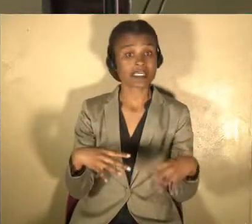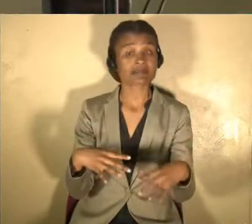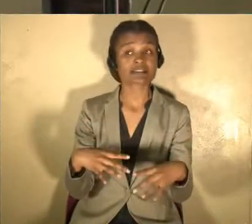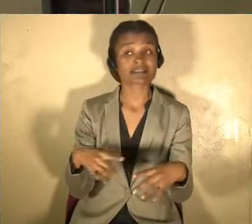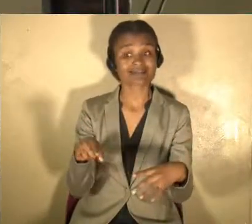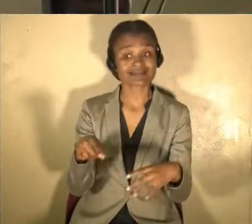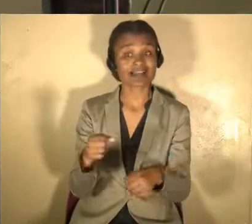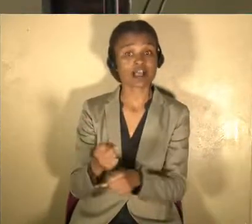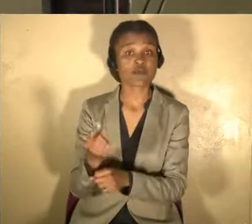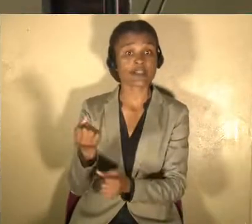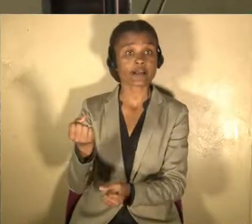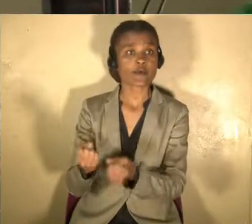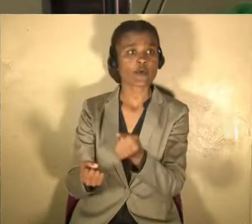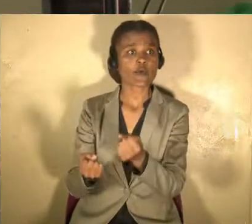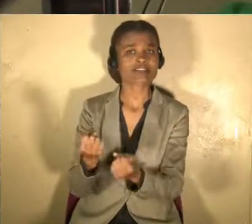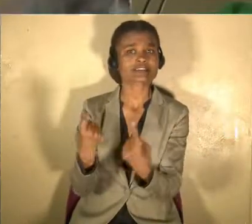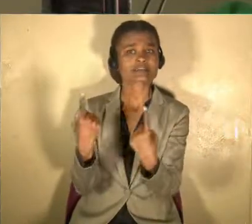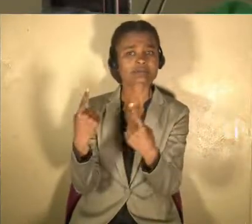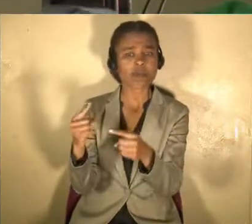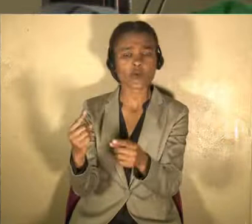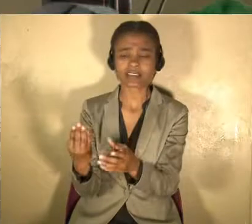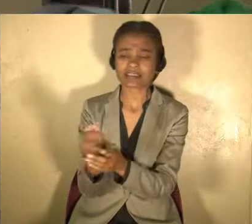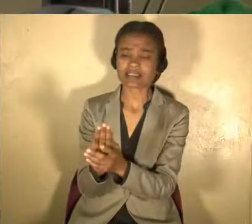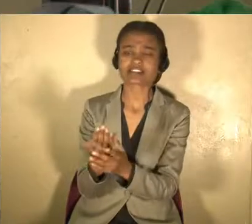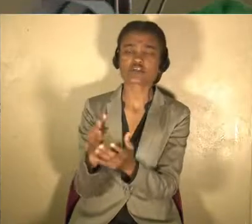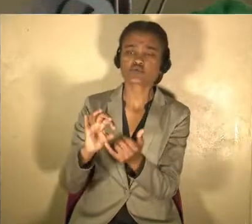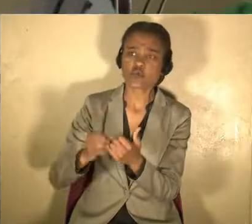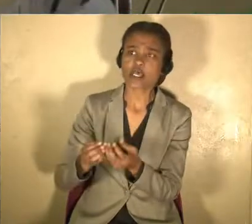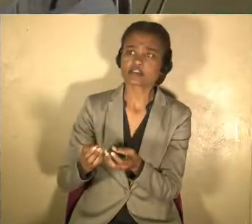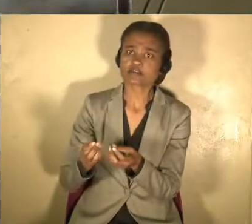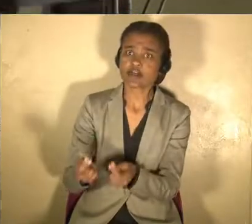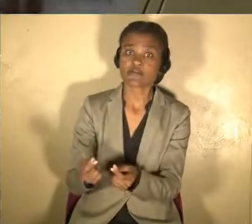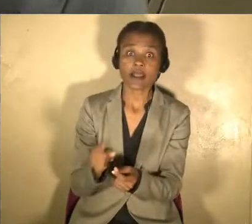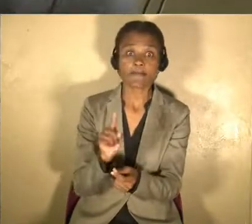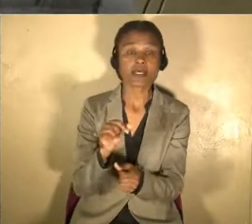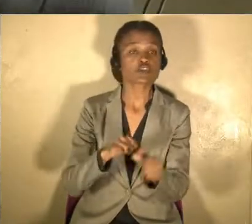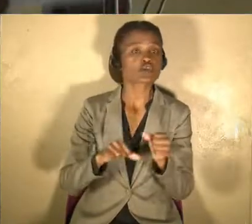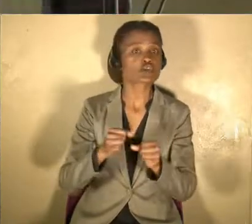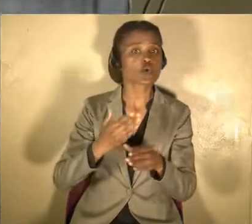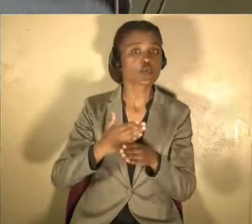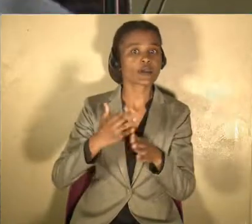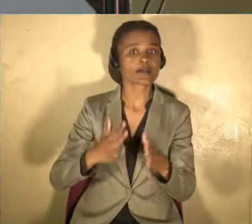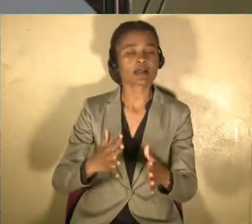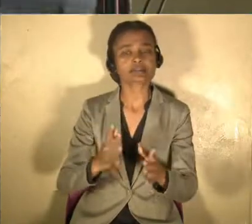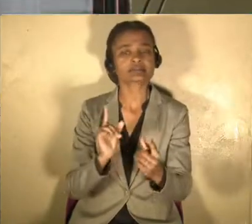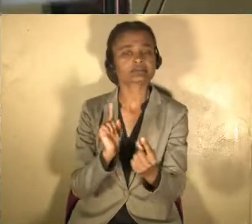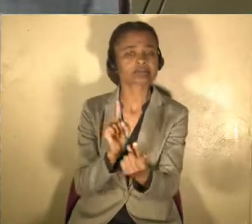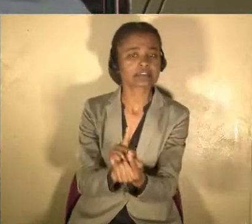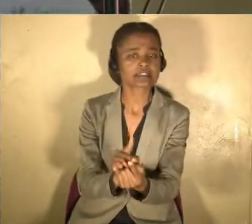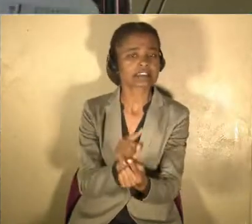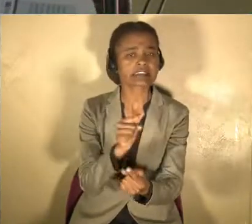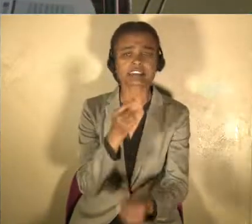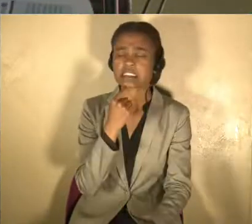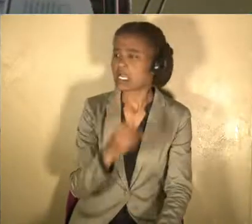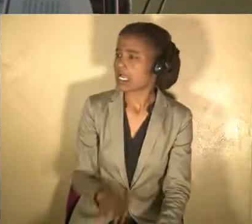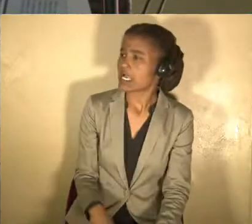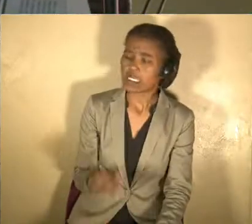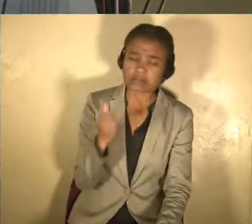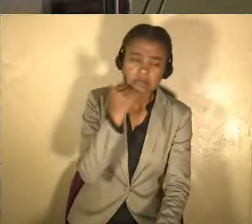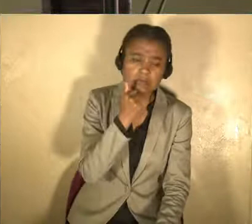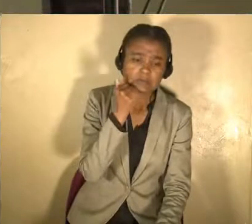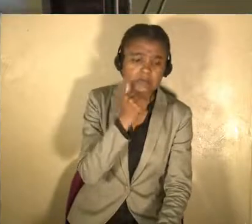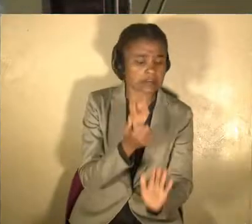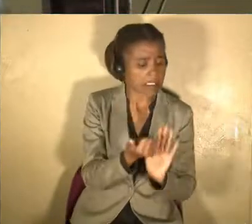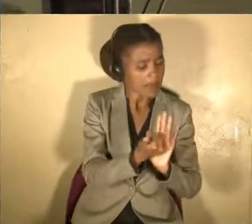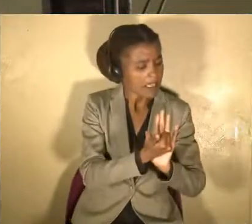pursue these cases through social workers in a court. they will say that they don't have this amendment.